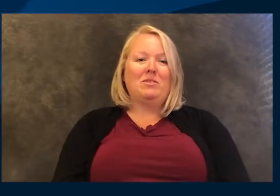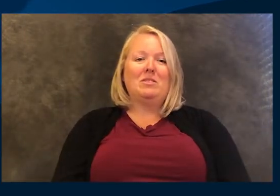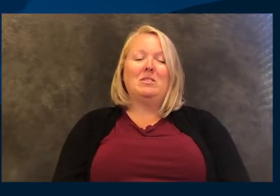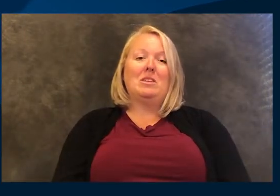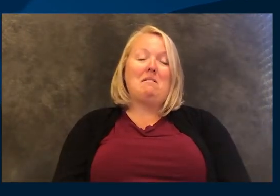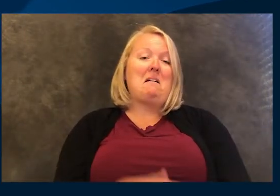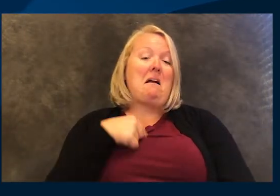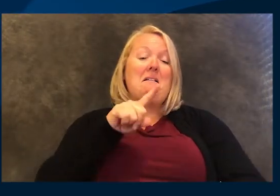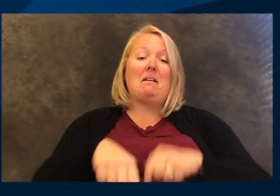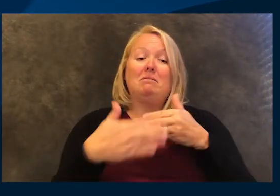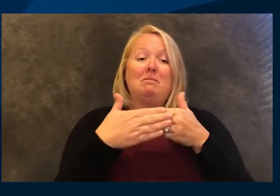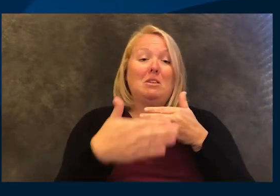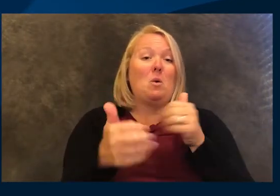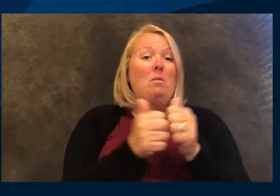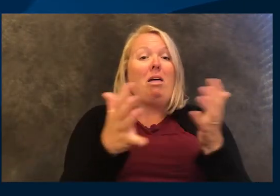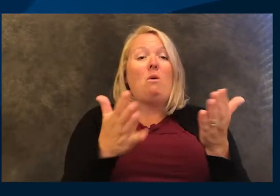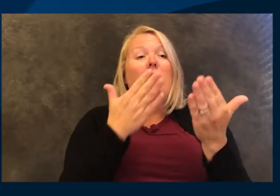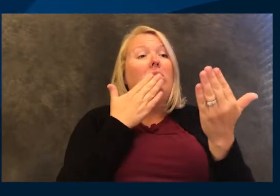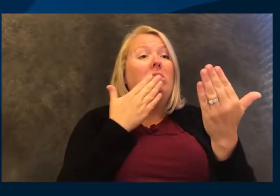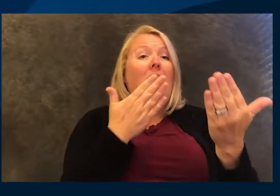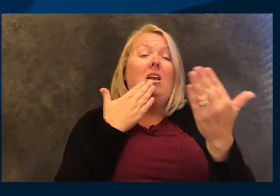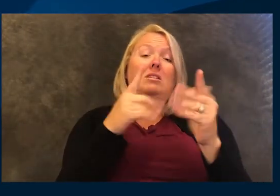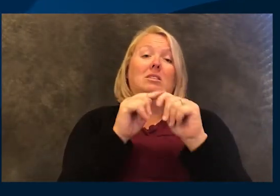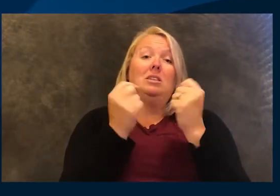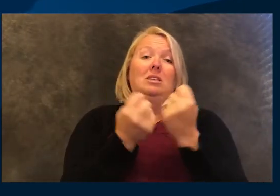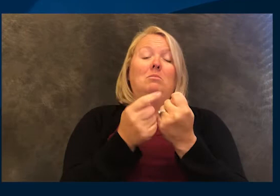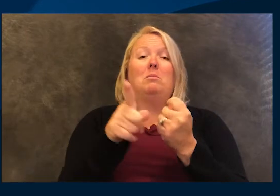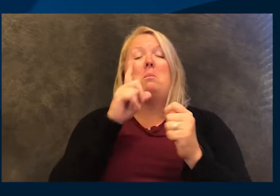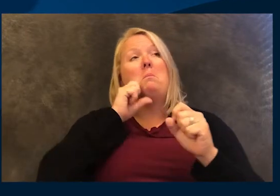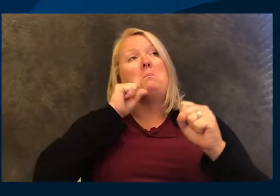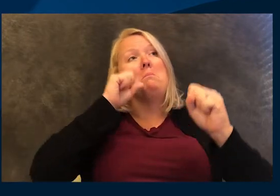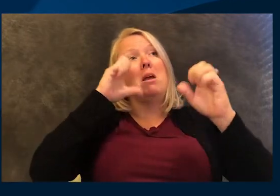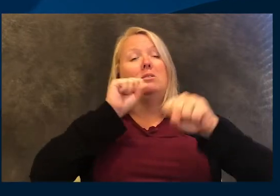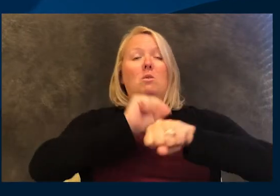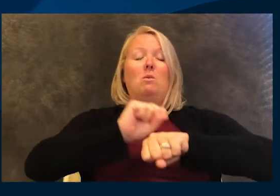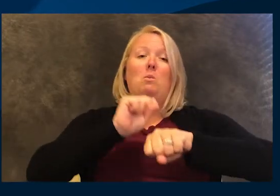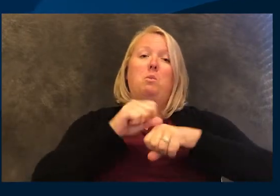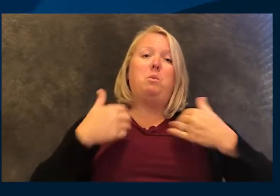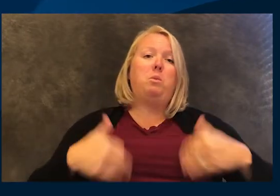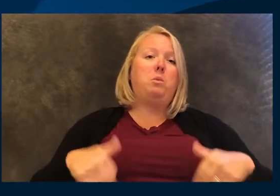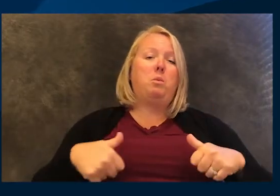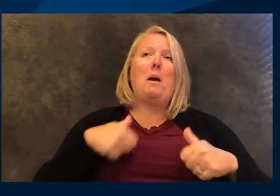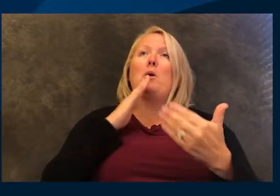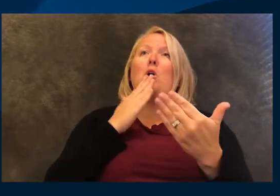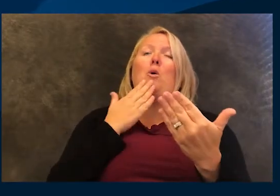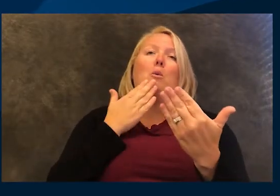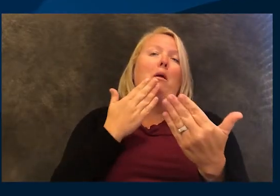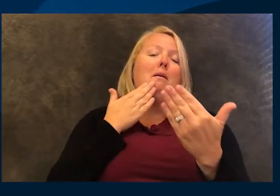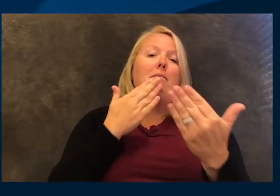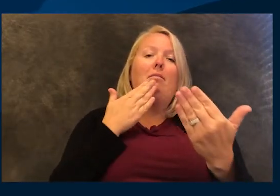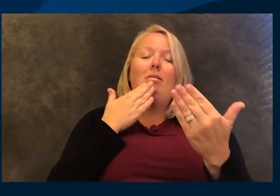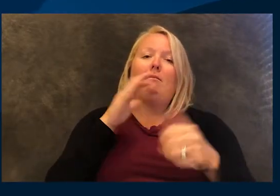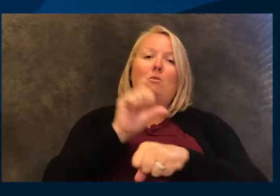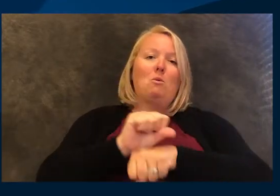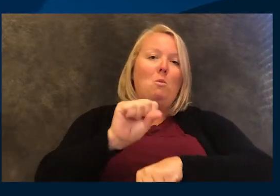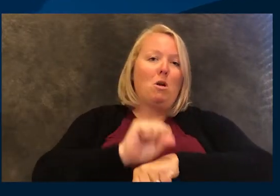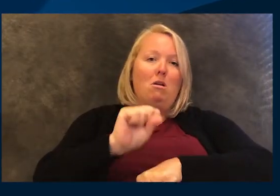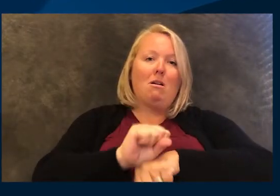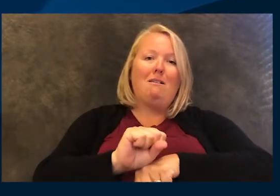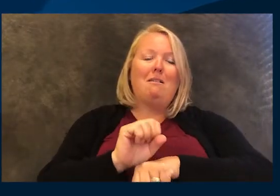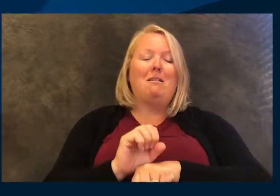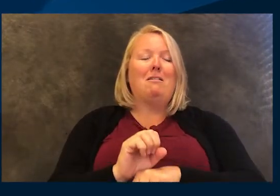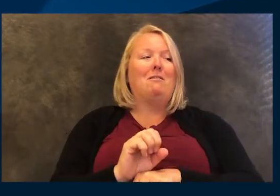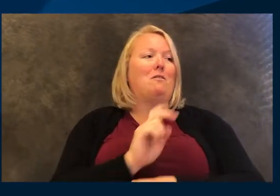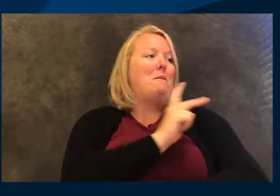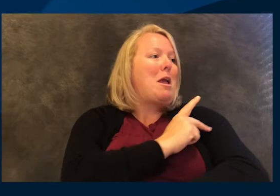thanking our teams. You have done amazing work, and I so am grateful for the work that you do every day for our patients and our